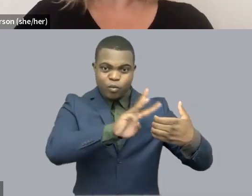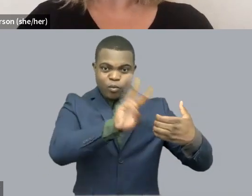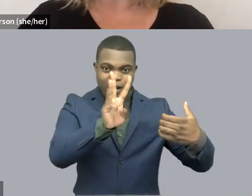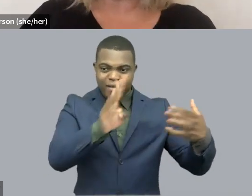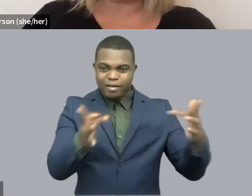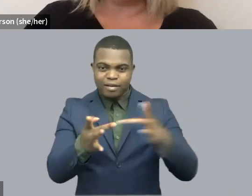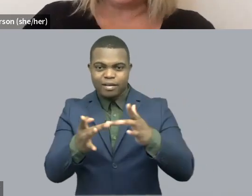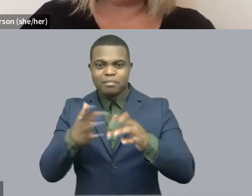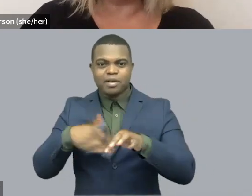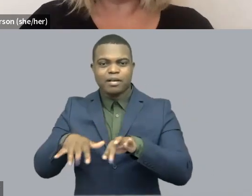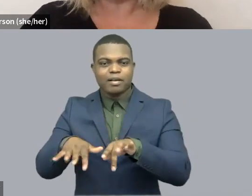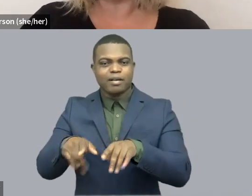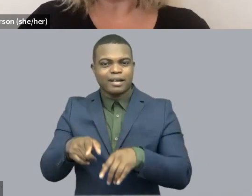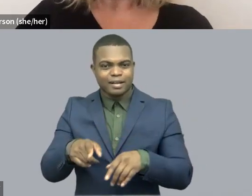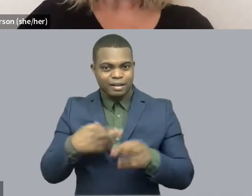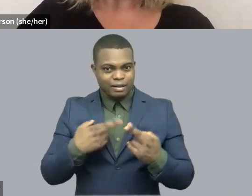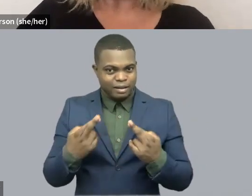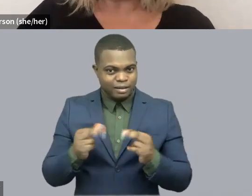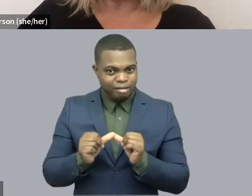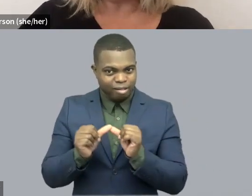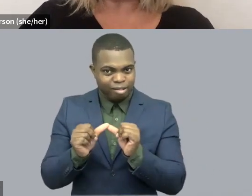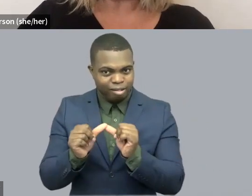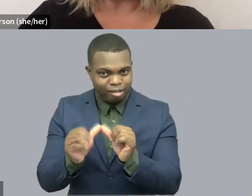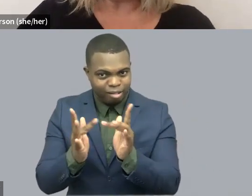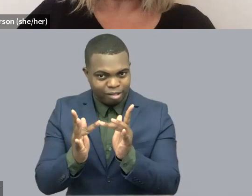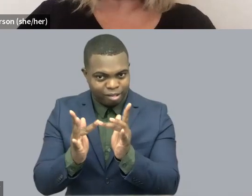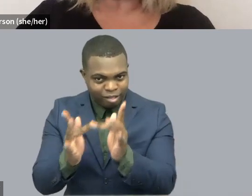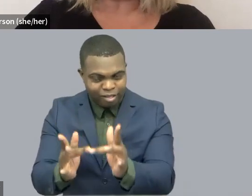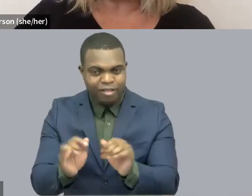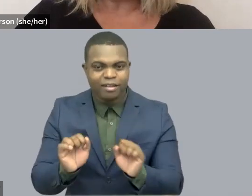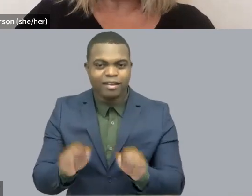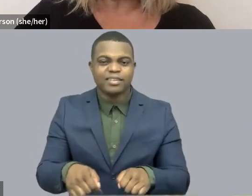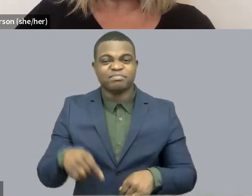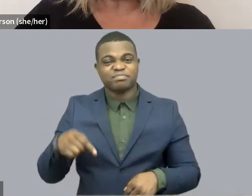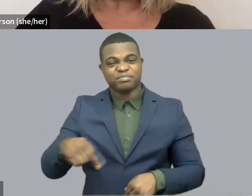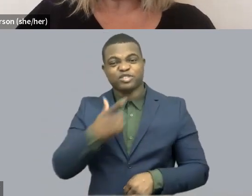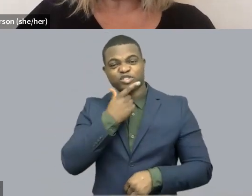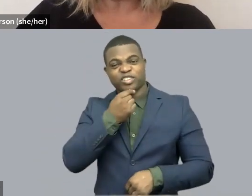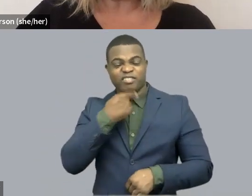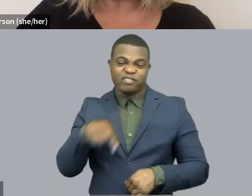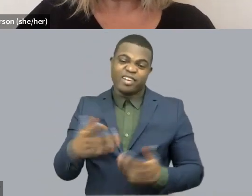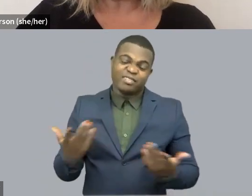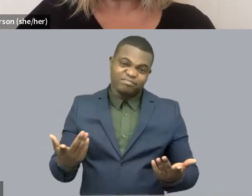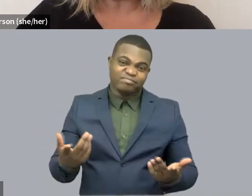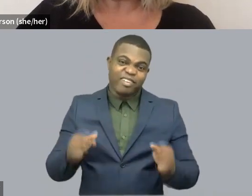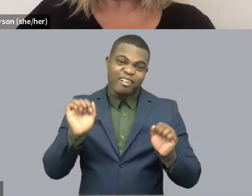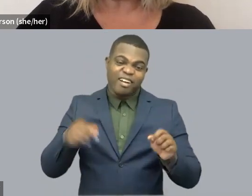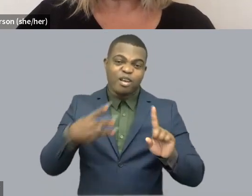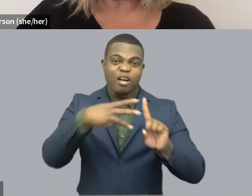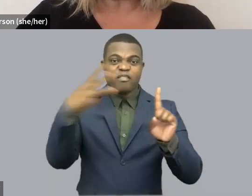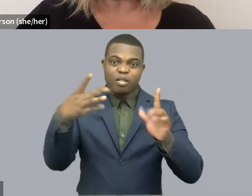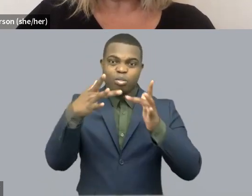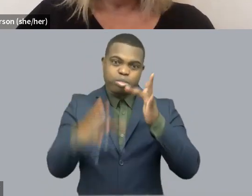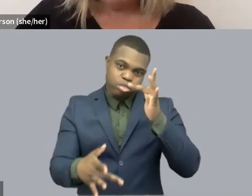back and able to reconnect. Yes, and Sorry, yeah, go ahead. I just heard what